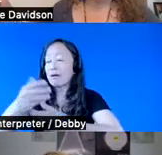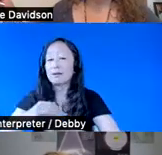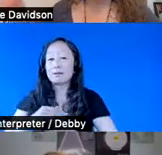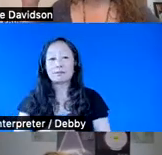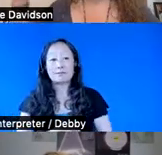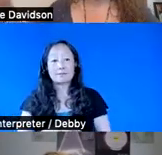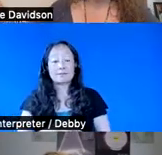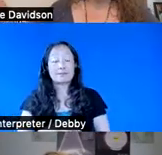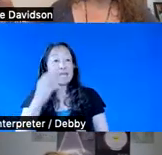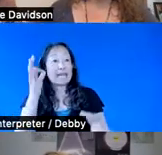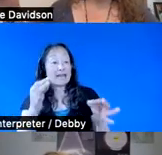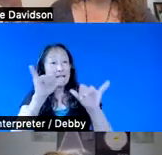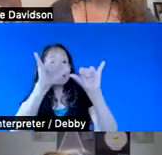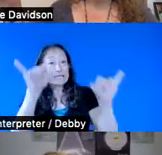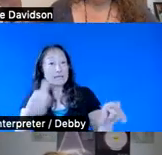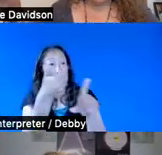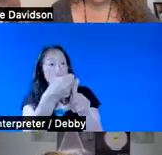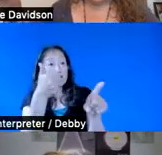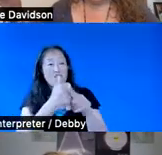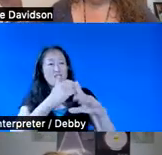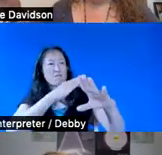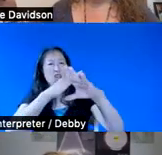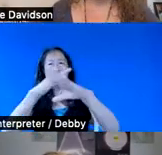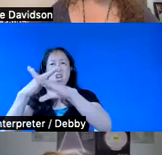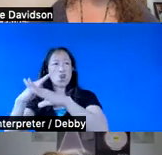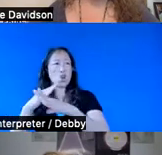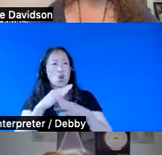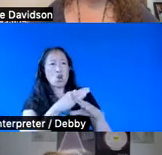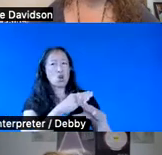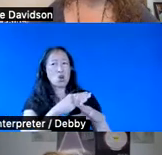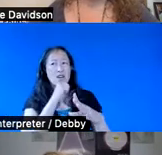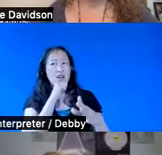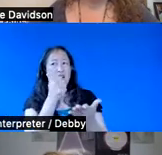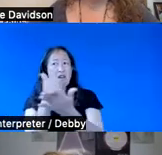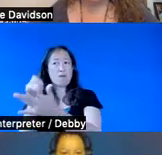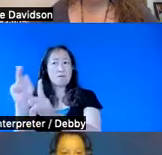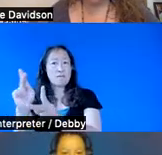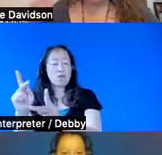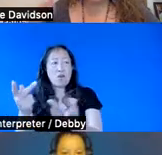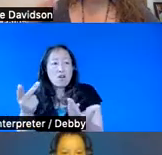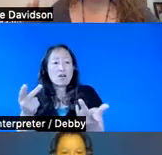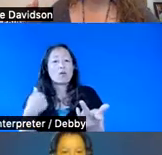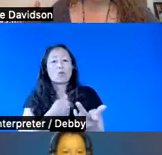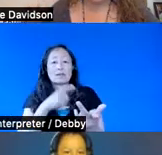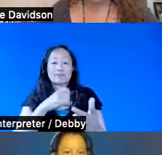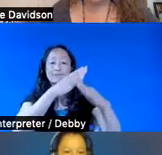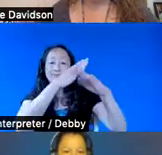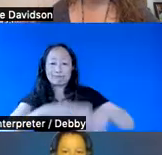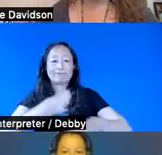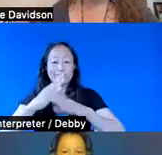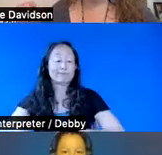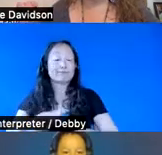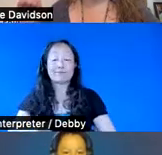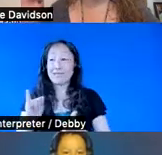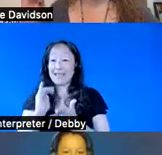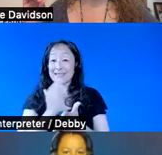as barriers to the people? And that's really what our role is, right? So it's more than just one person at a time.